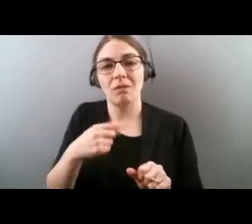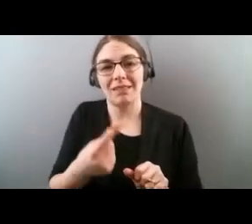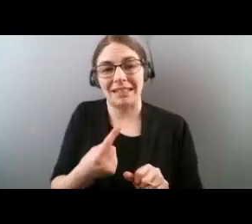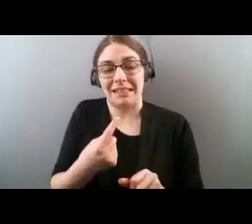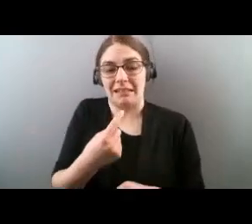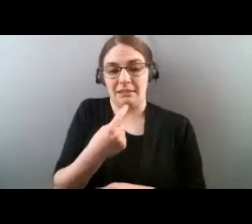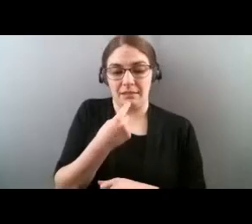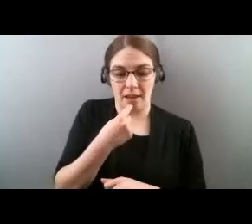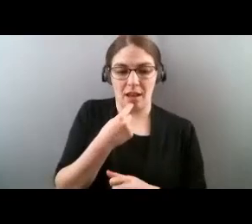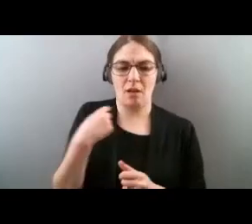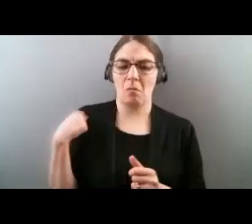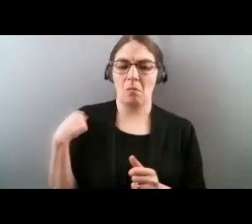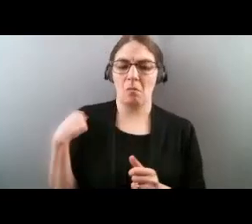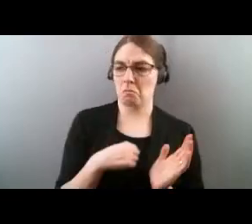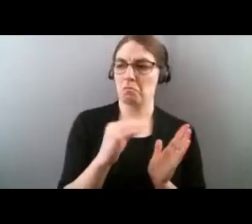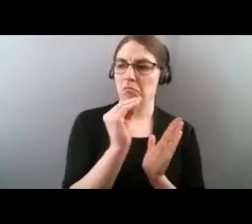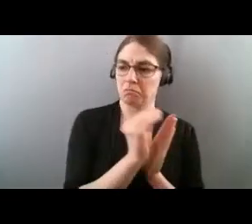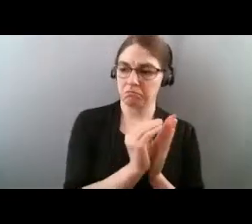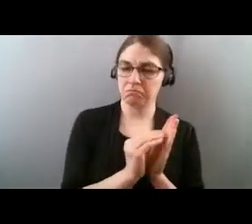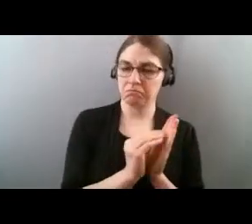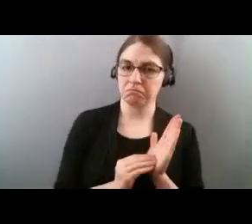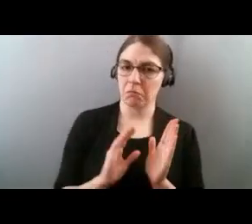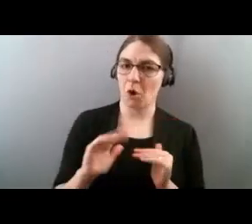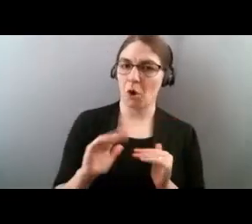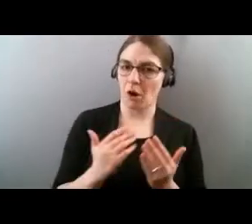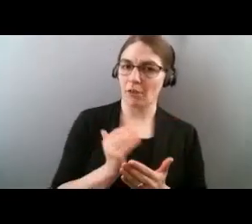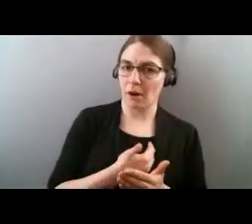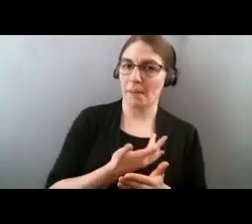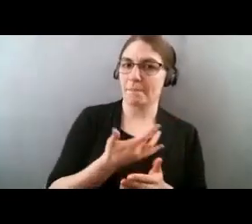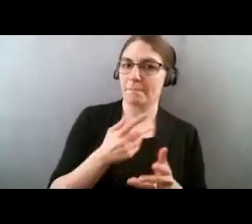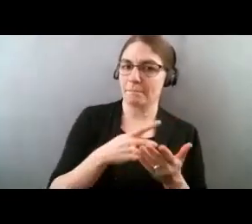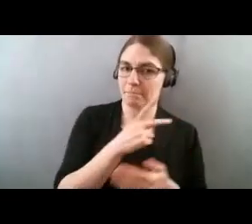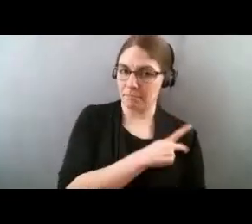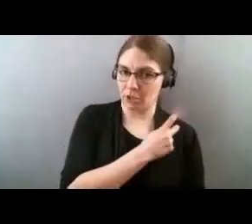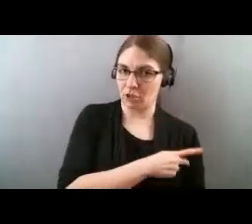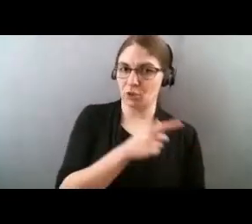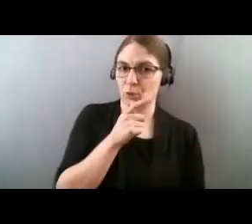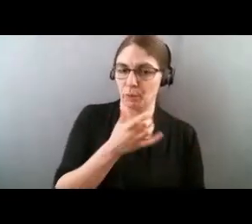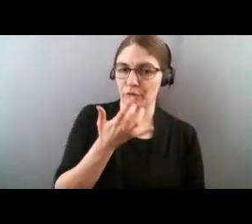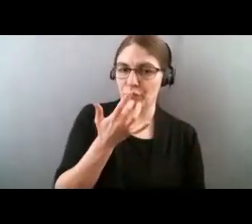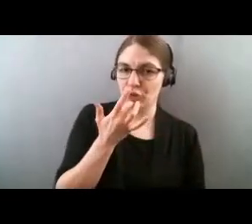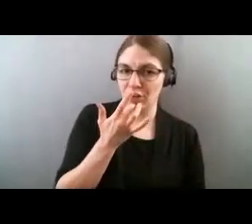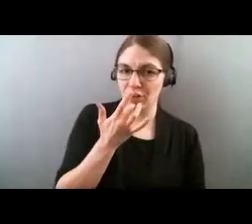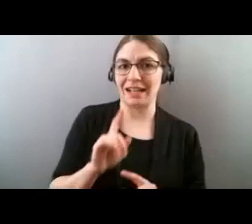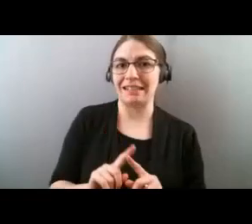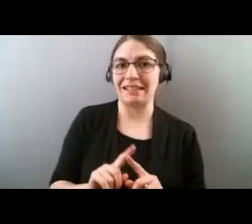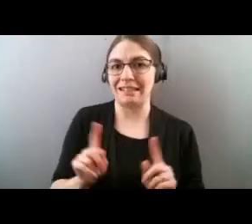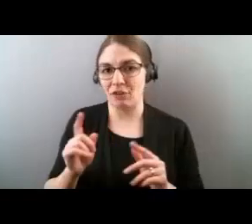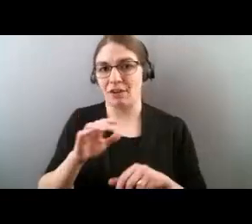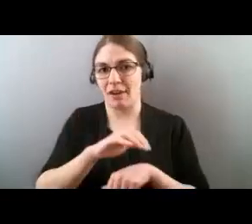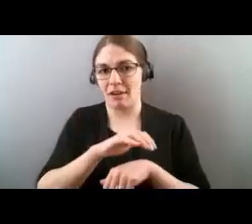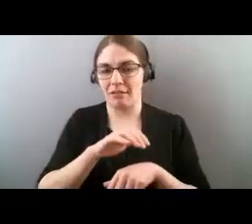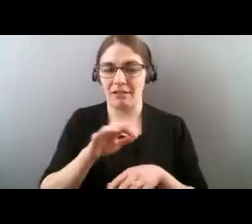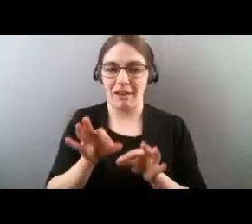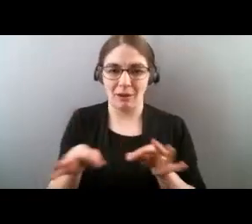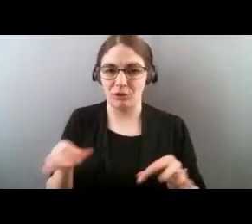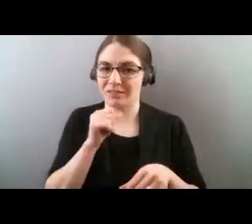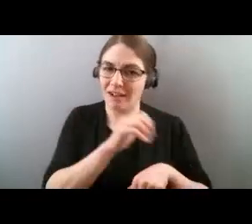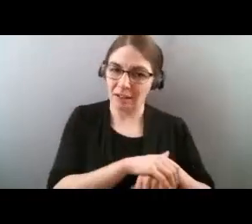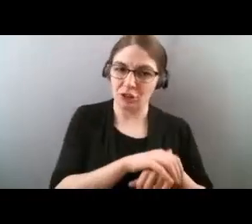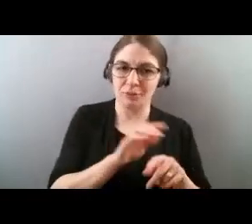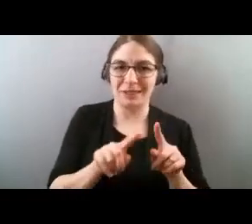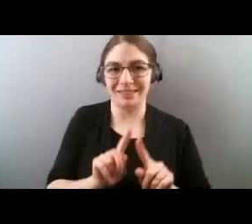we're documenting all of our patients who prefer a language other than English, but then really be able